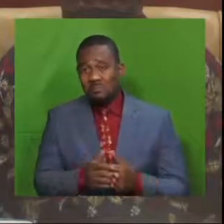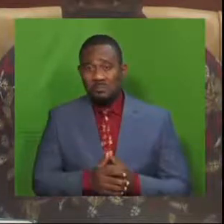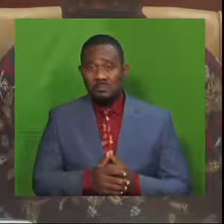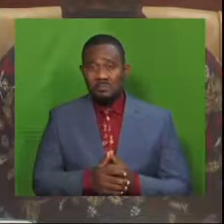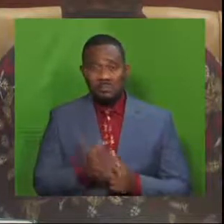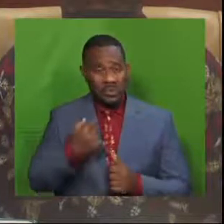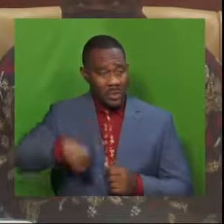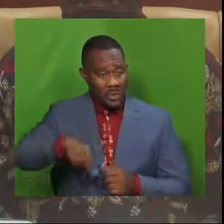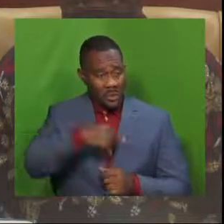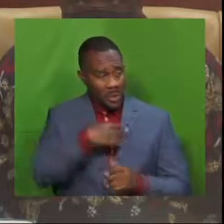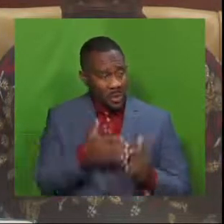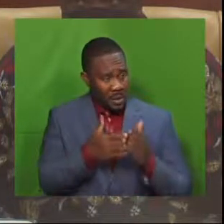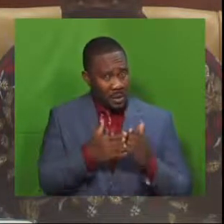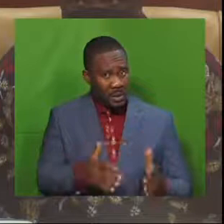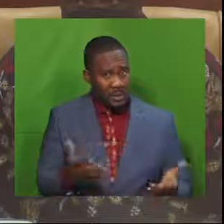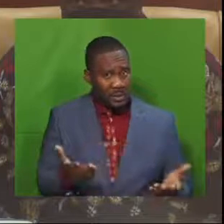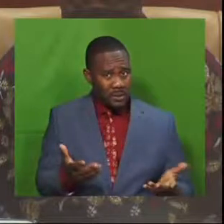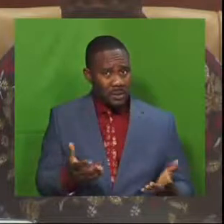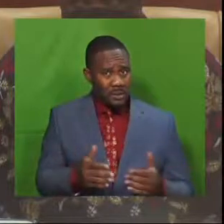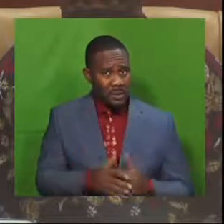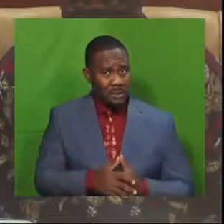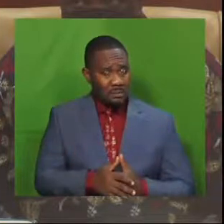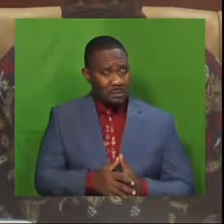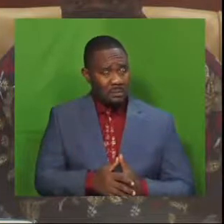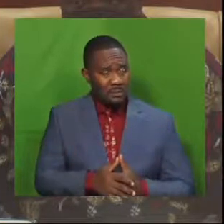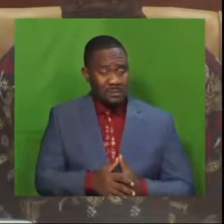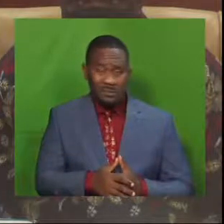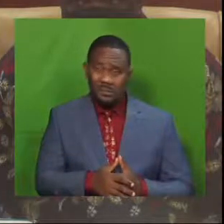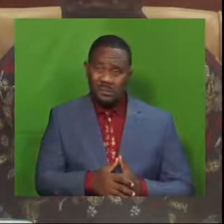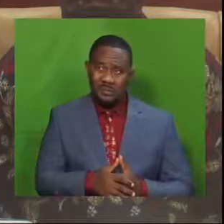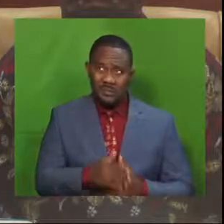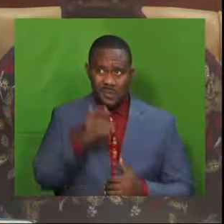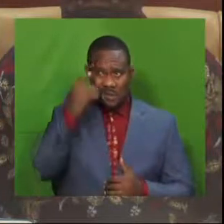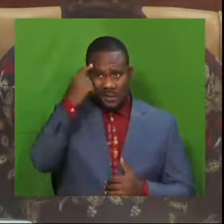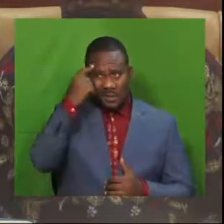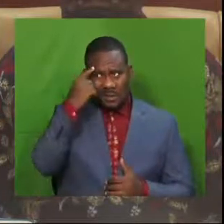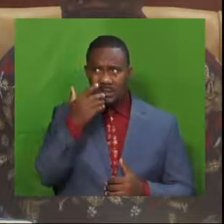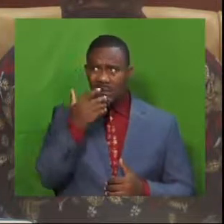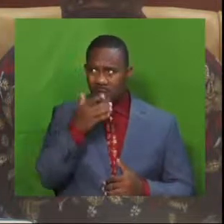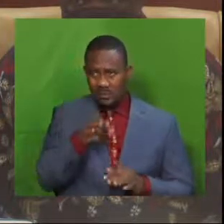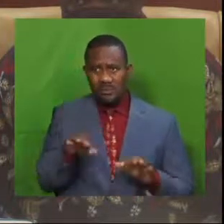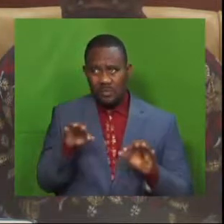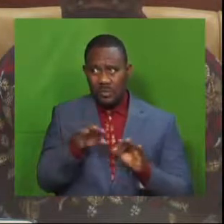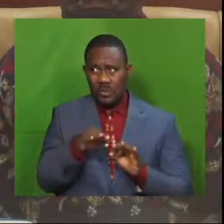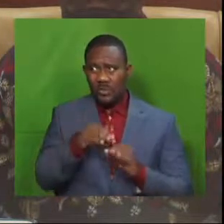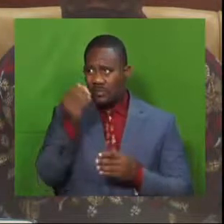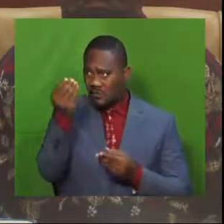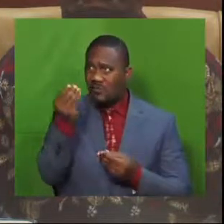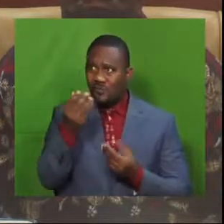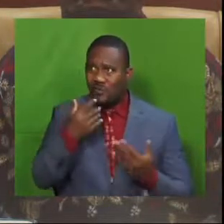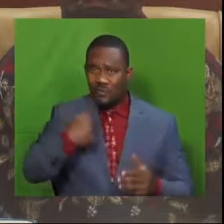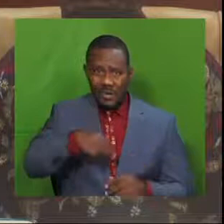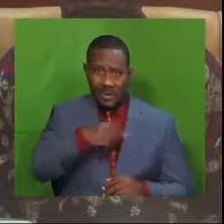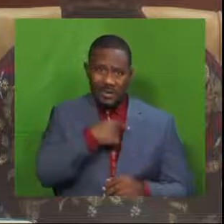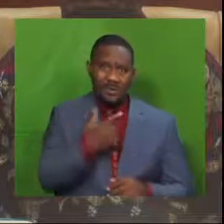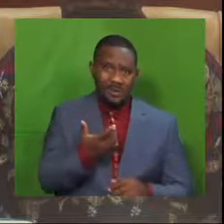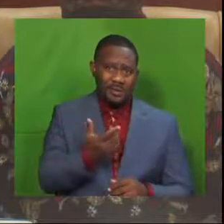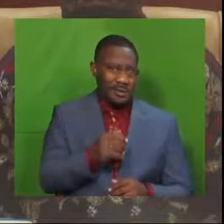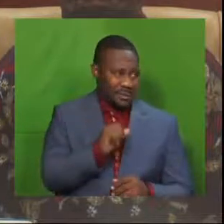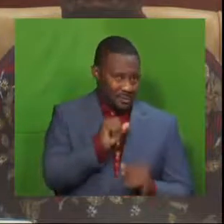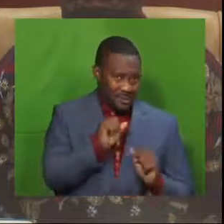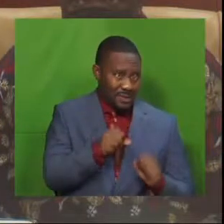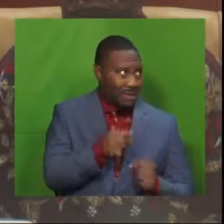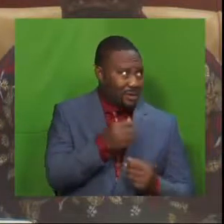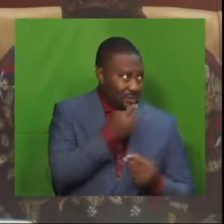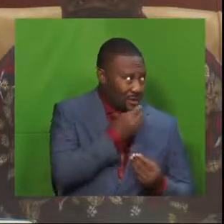leaders, when our members ask questions, I believe it is only good and fair that we will be told to inform